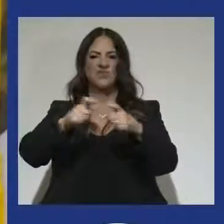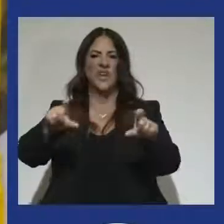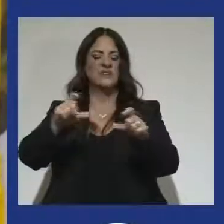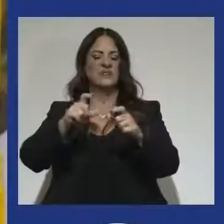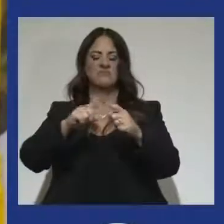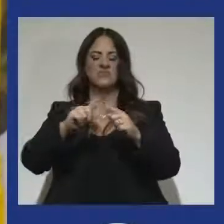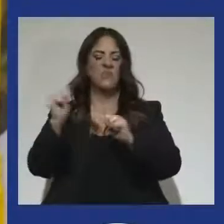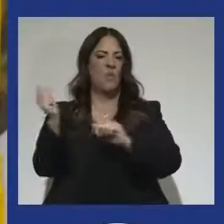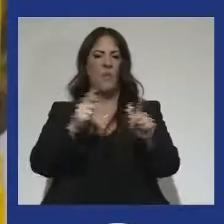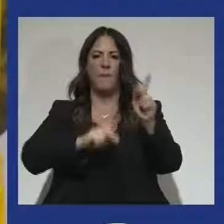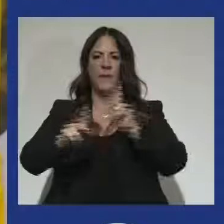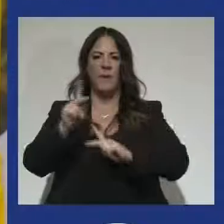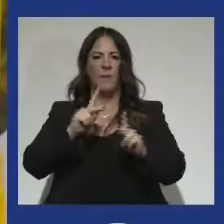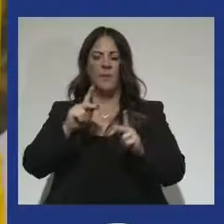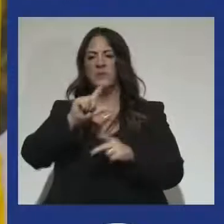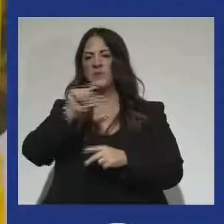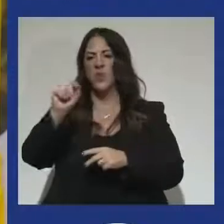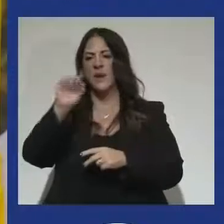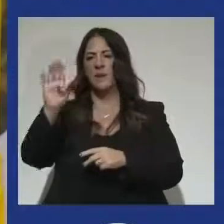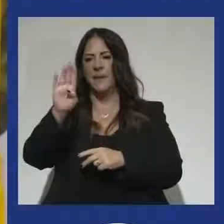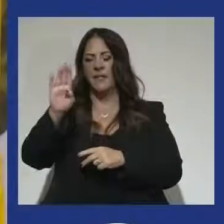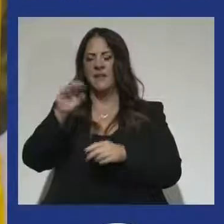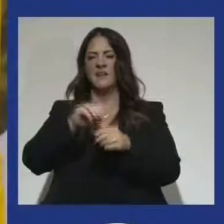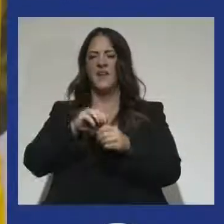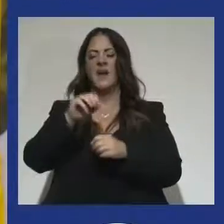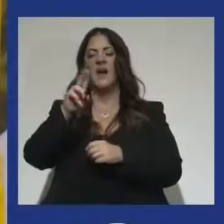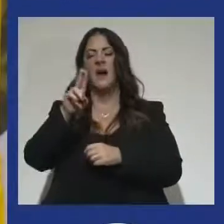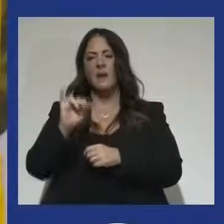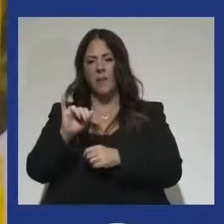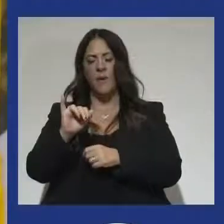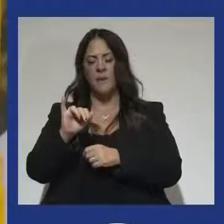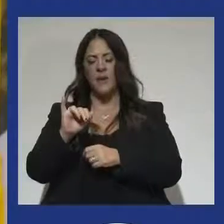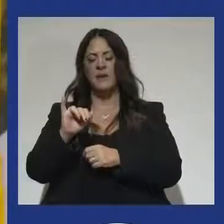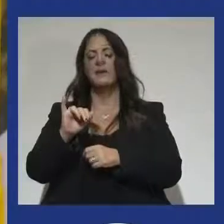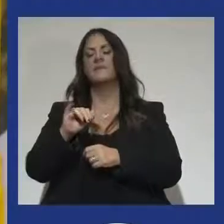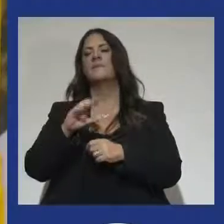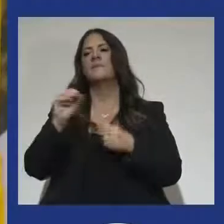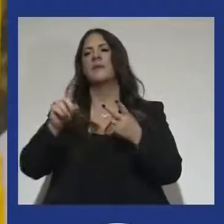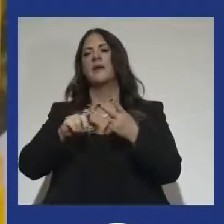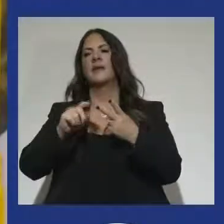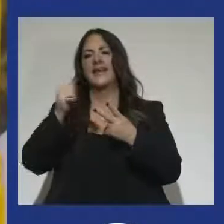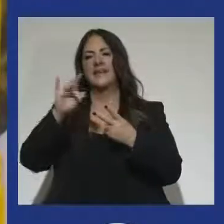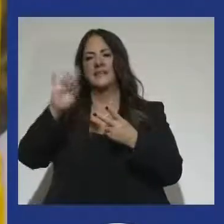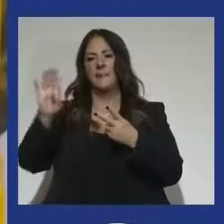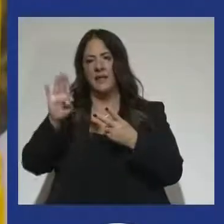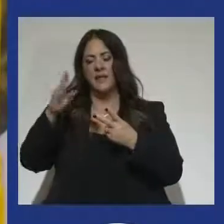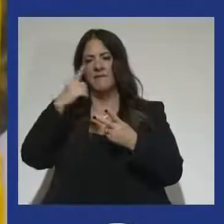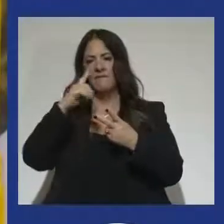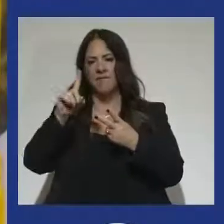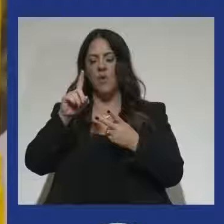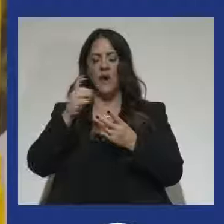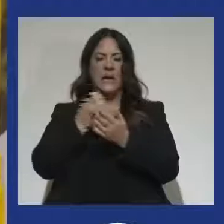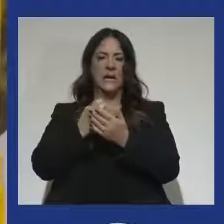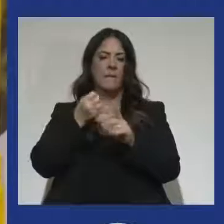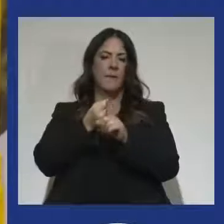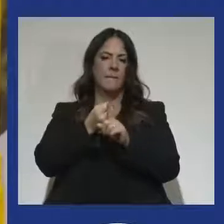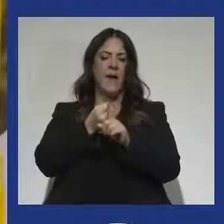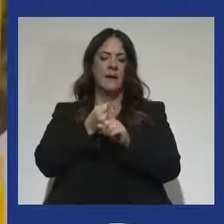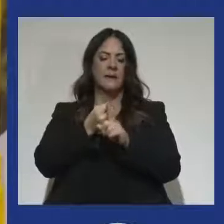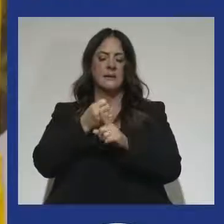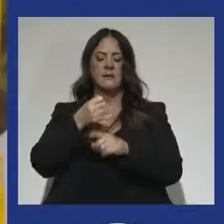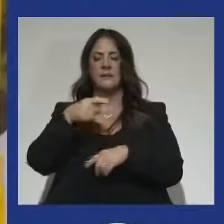important. $20 billion in unemployment insurance benefits and $18 billion for economic impact payments. So